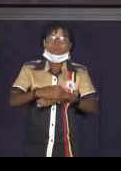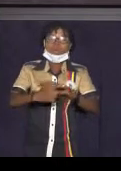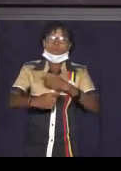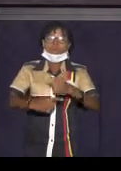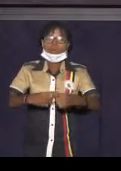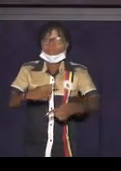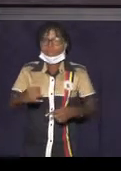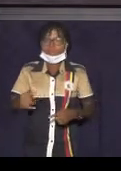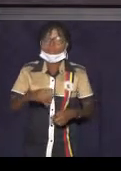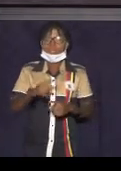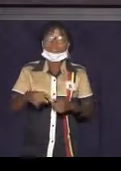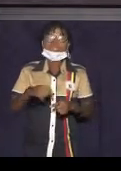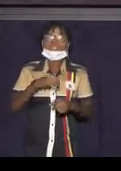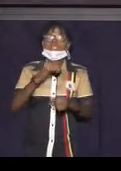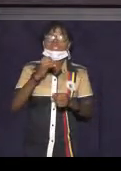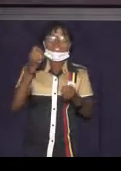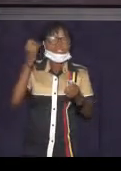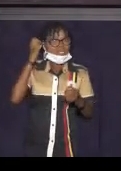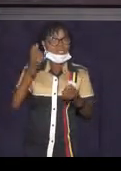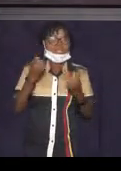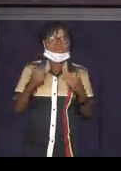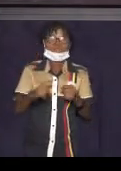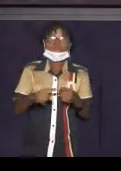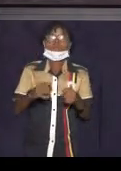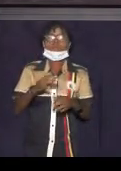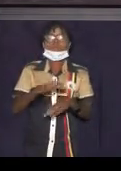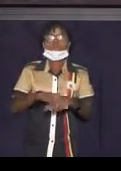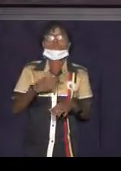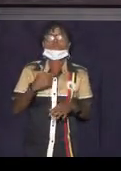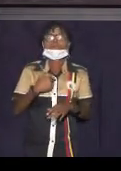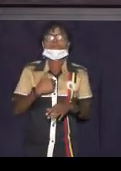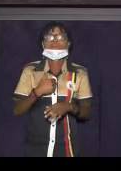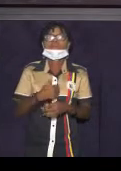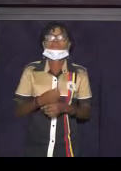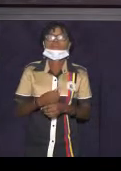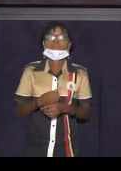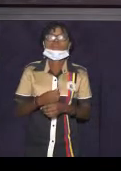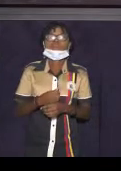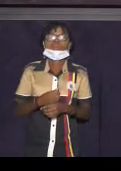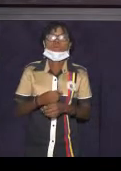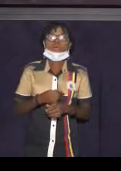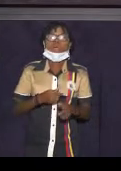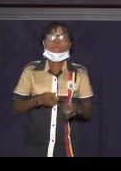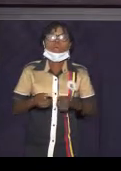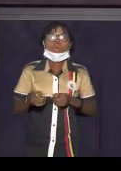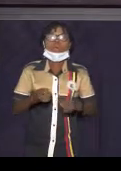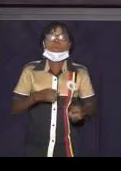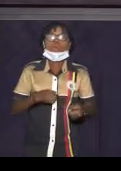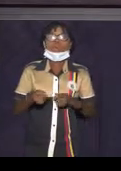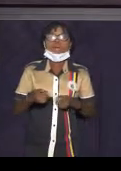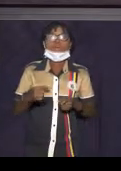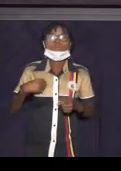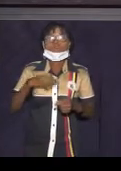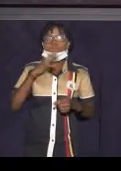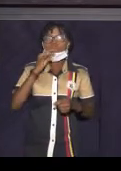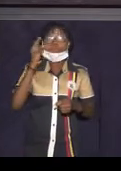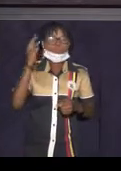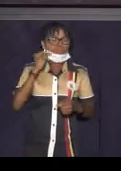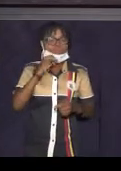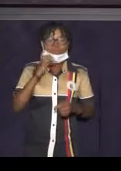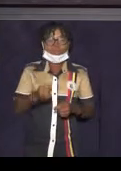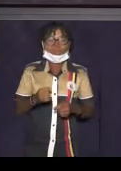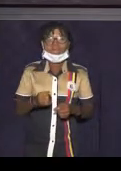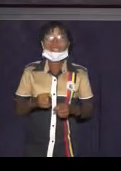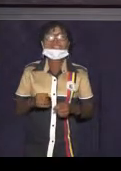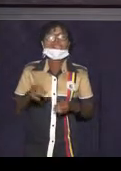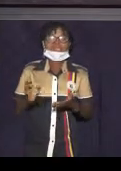to call me. I was walking when he came to call me. While we were singing, that is an action